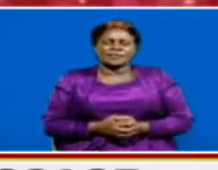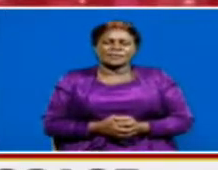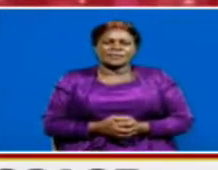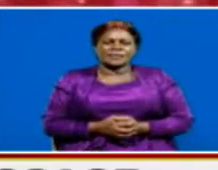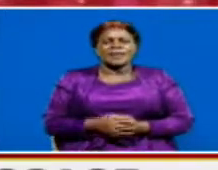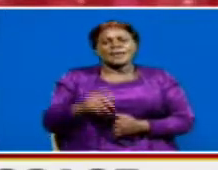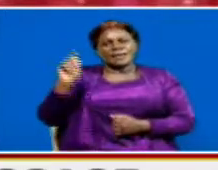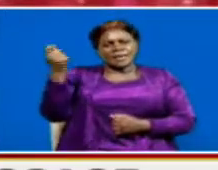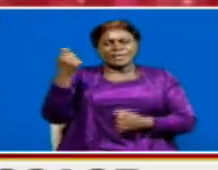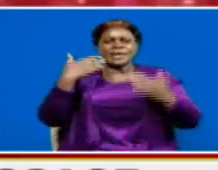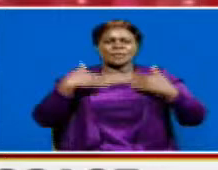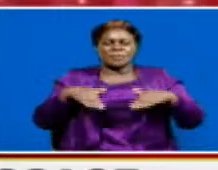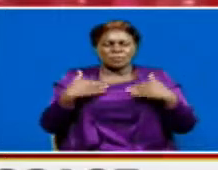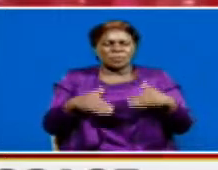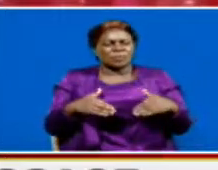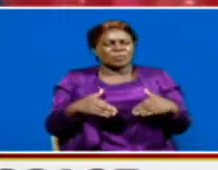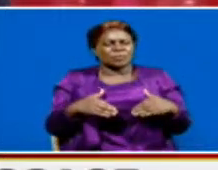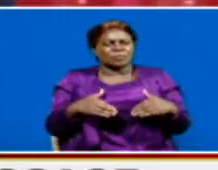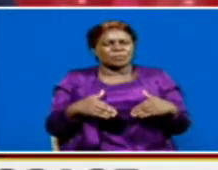Kenyans